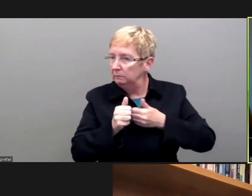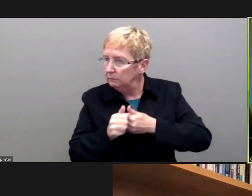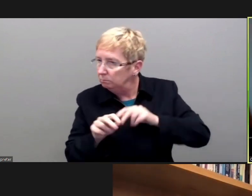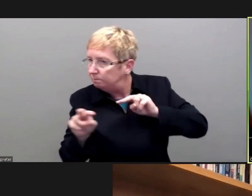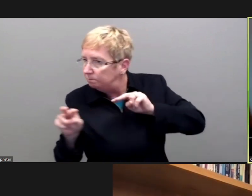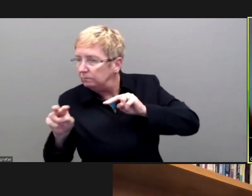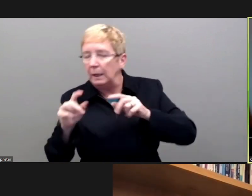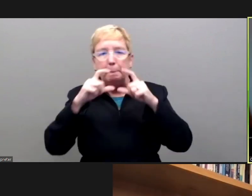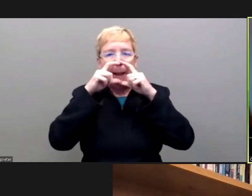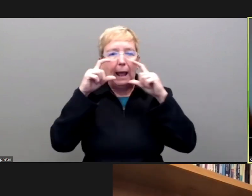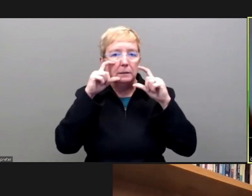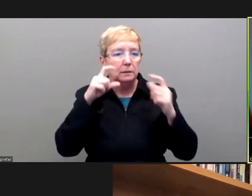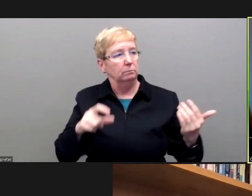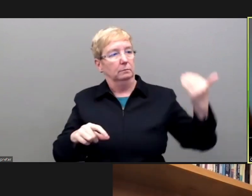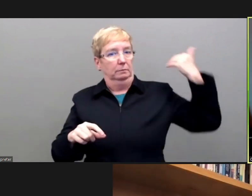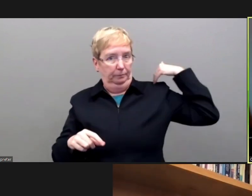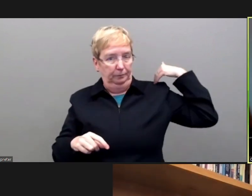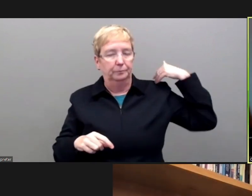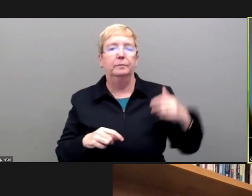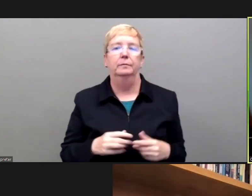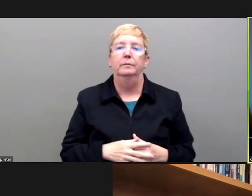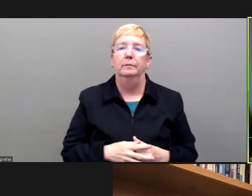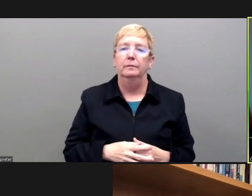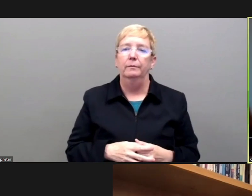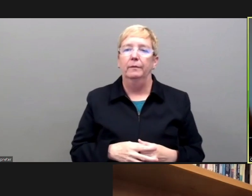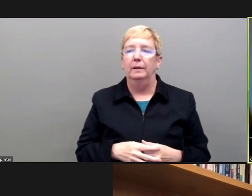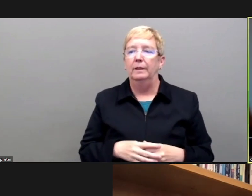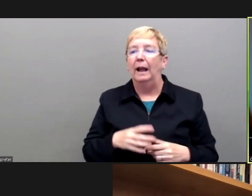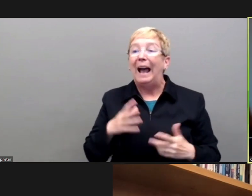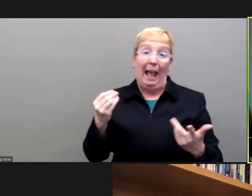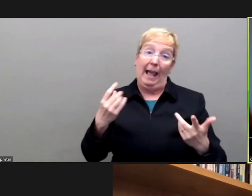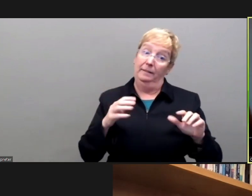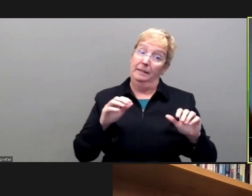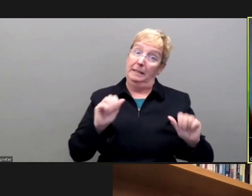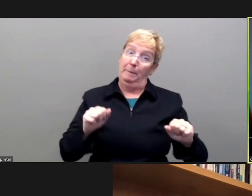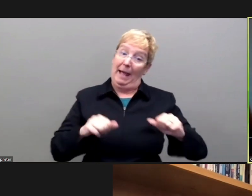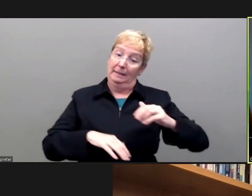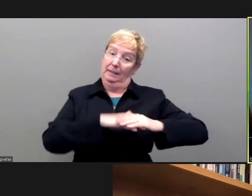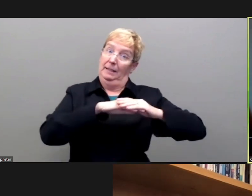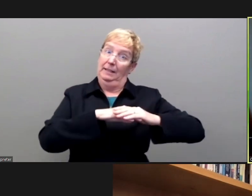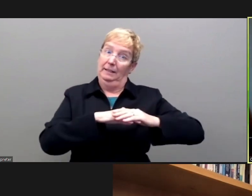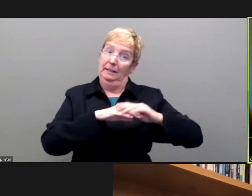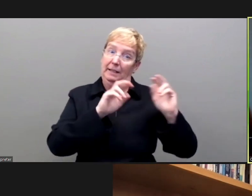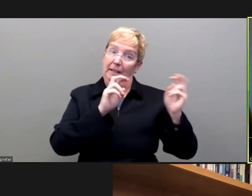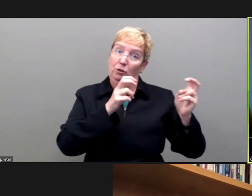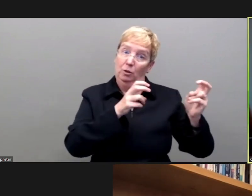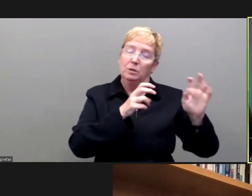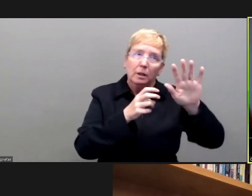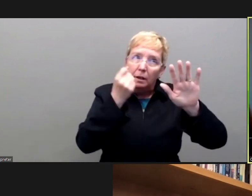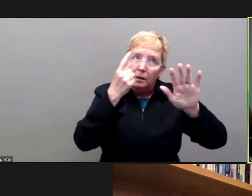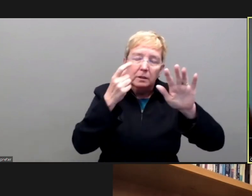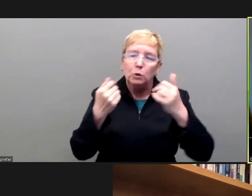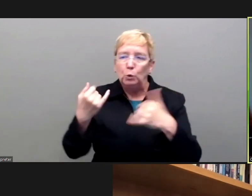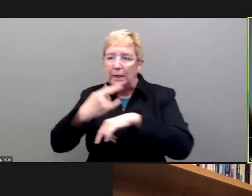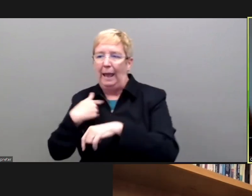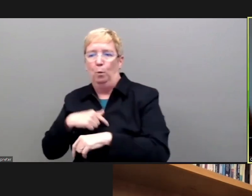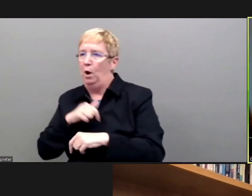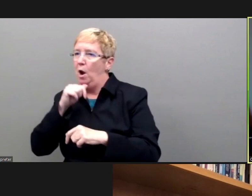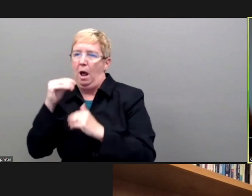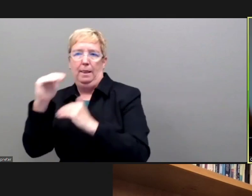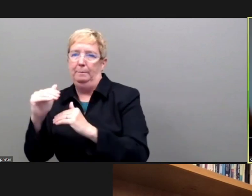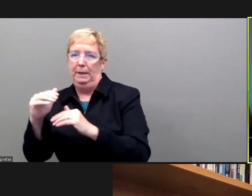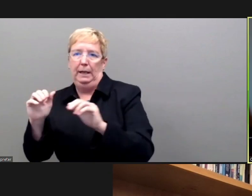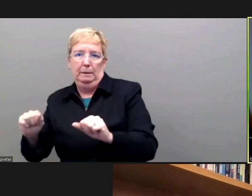and other requirements, including, capacity issues that are not part of the public health order,